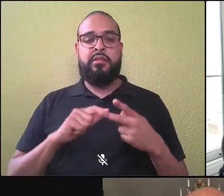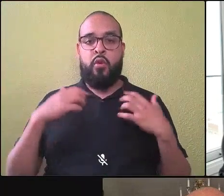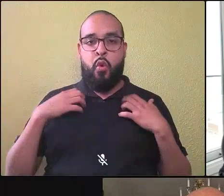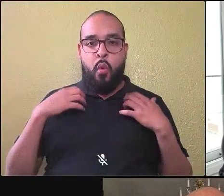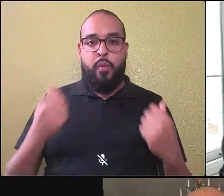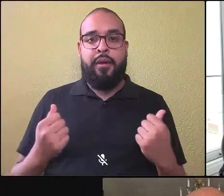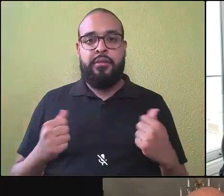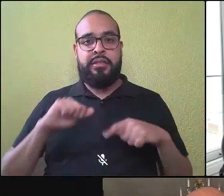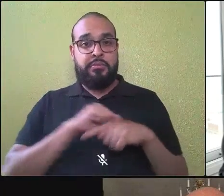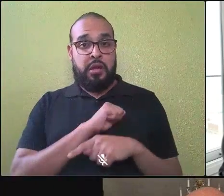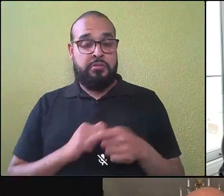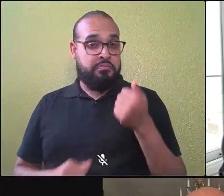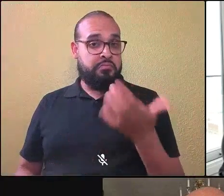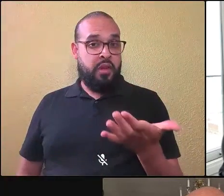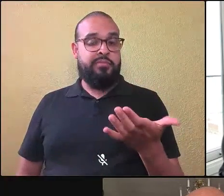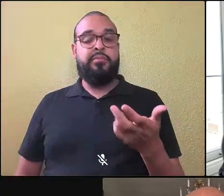your thoughts on like how we can